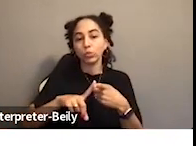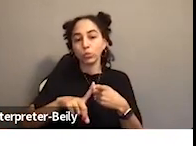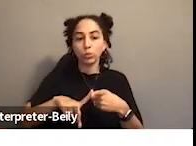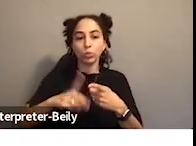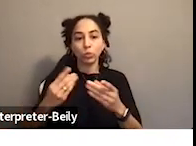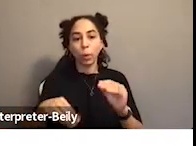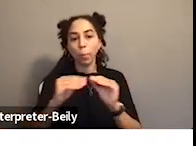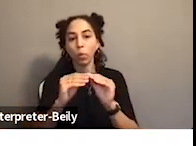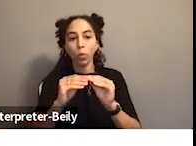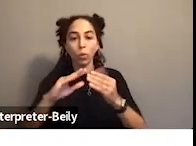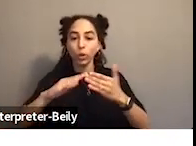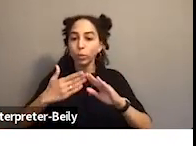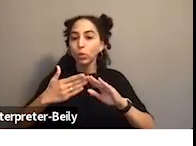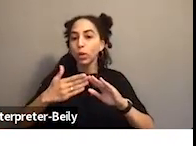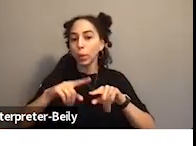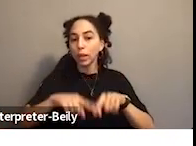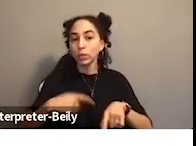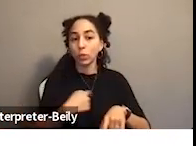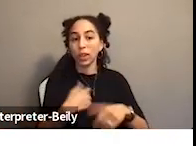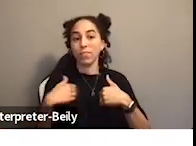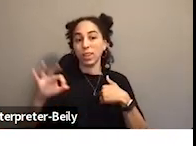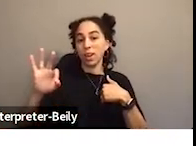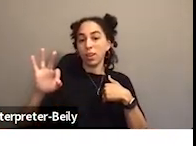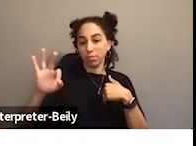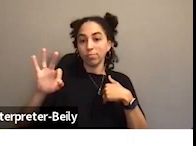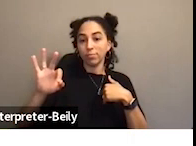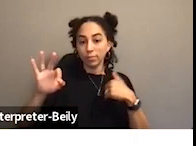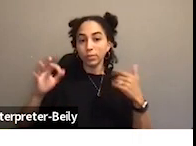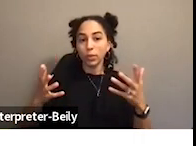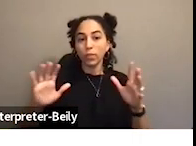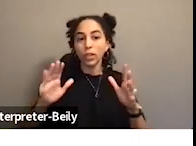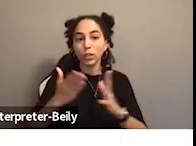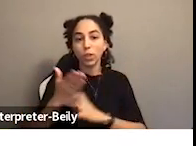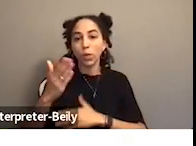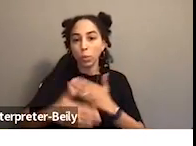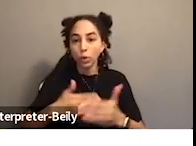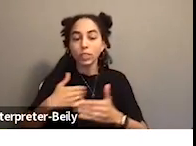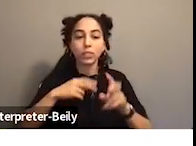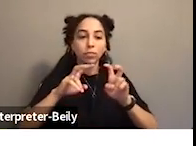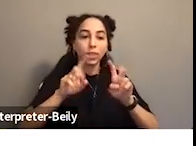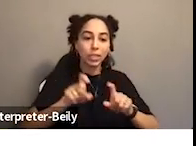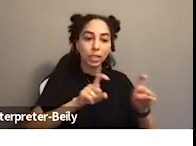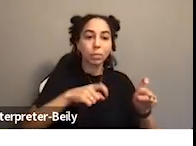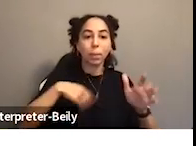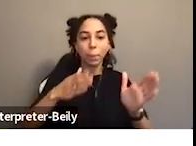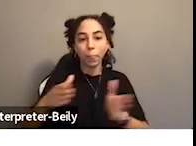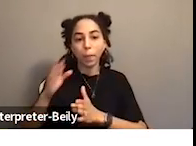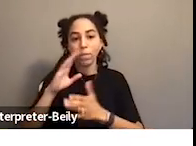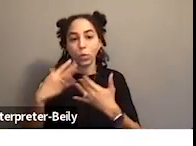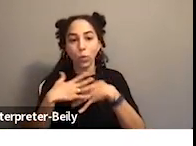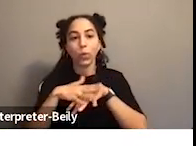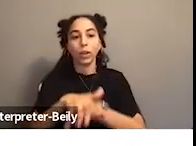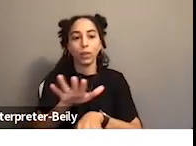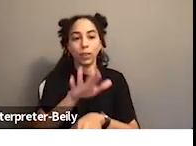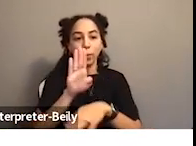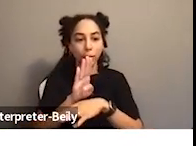more community-based. And we have 9 of those that went through a process of assessment and planning toward innovating their business models